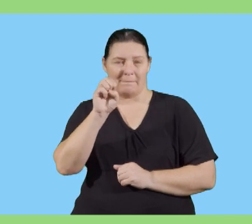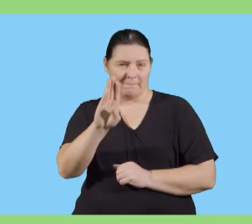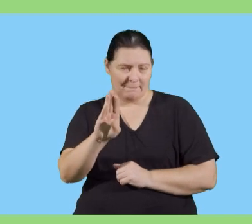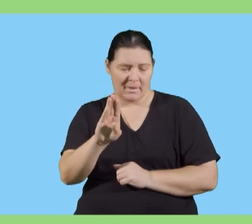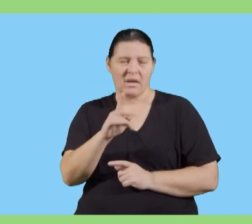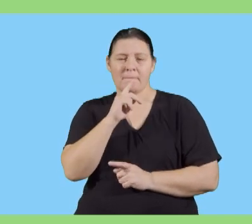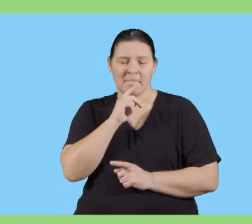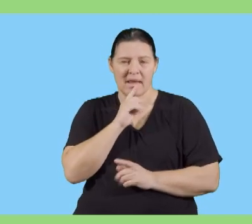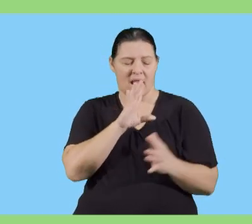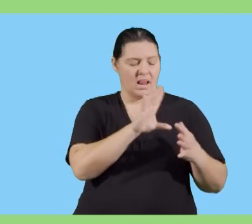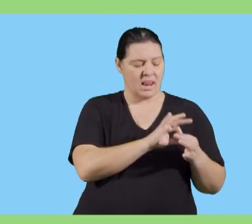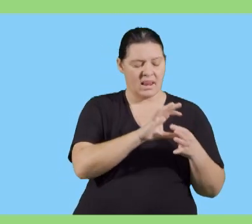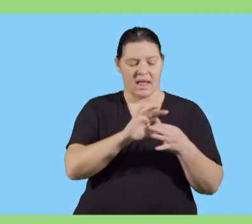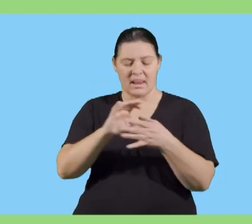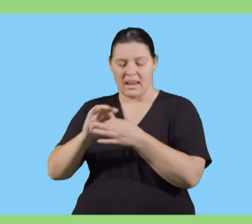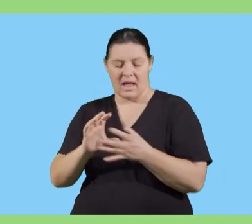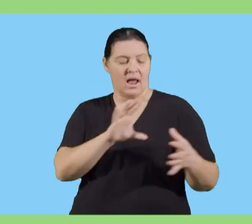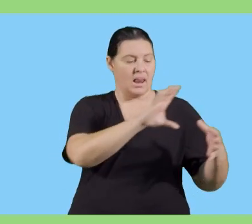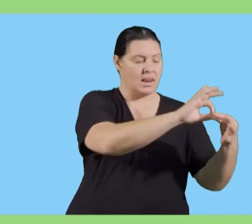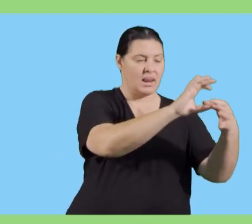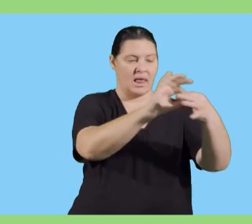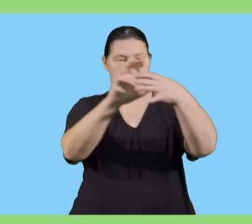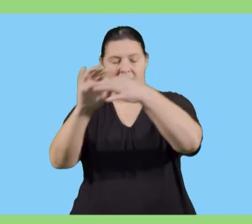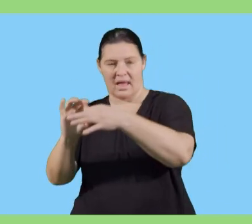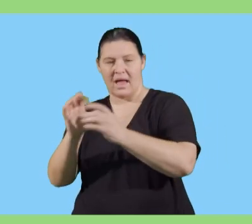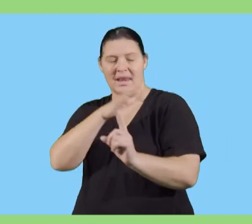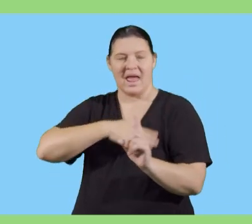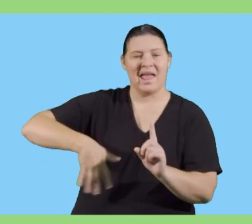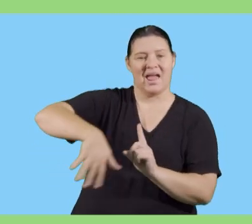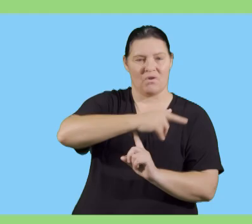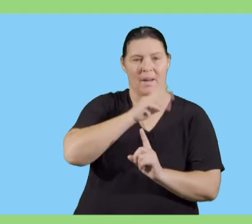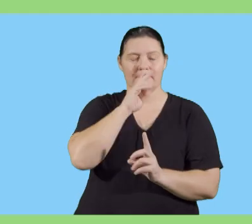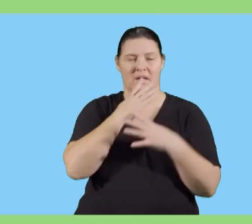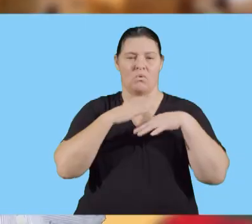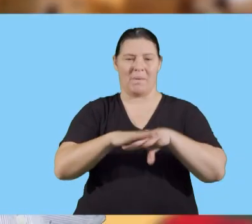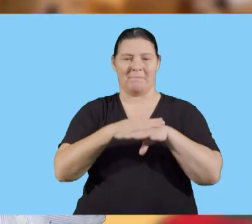These form a food web. So basically, a food web